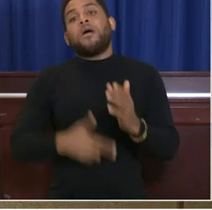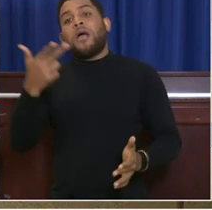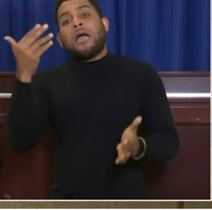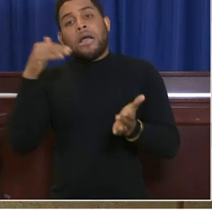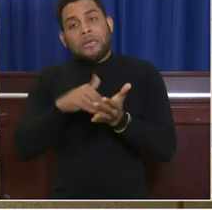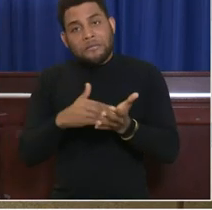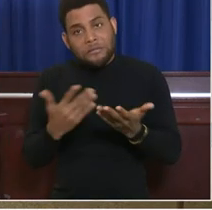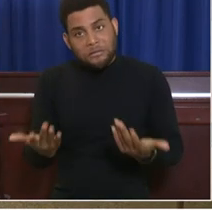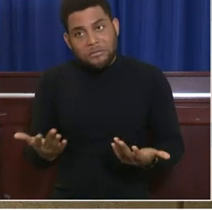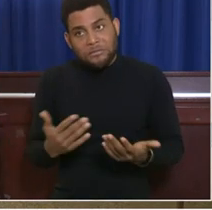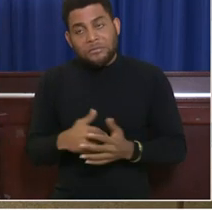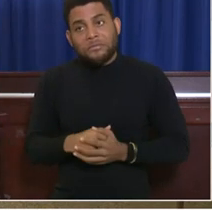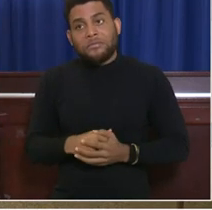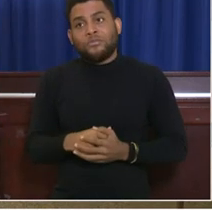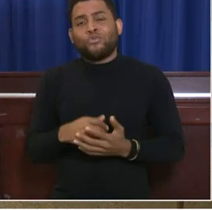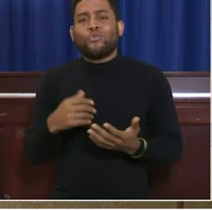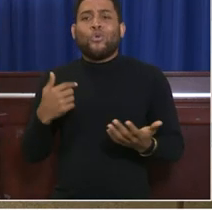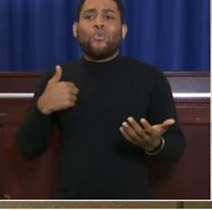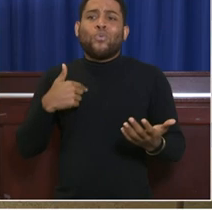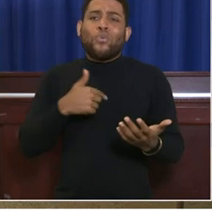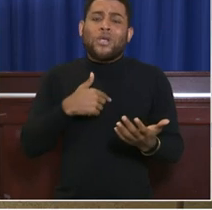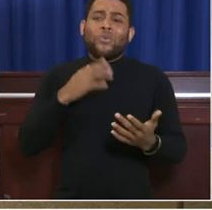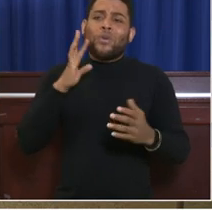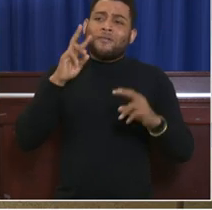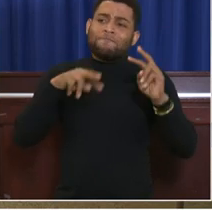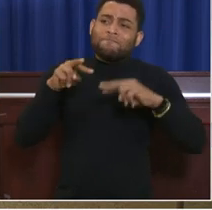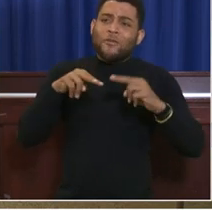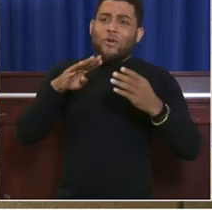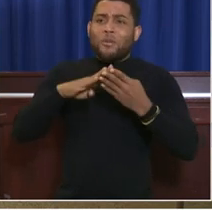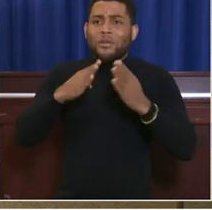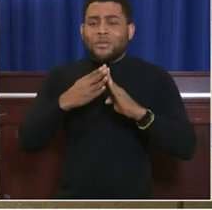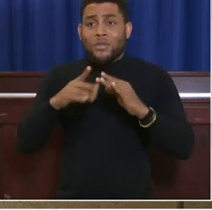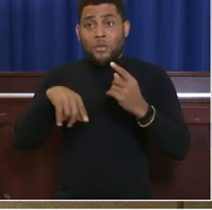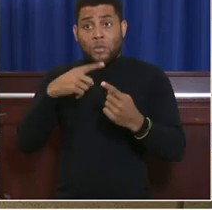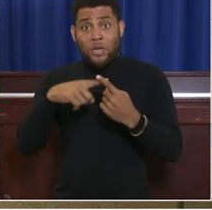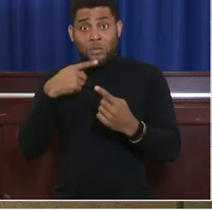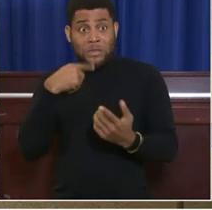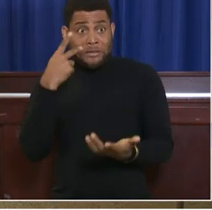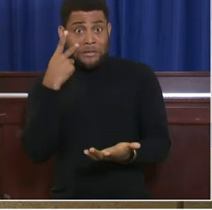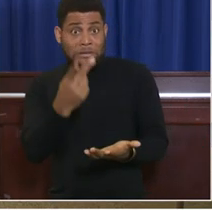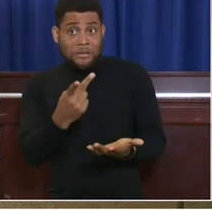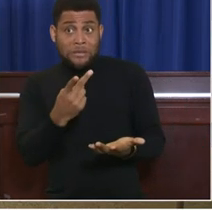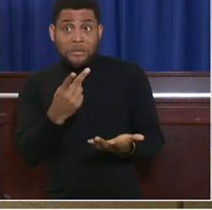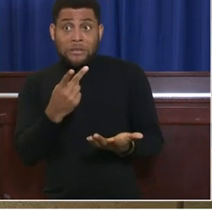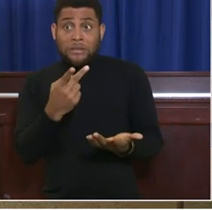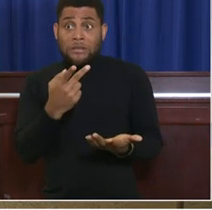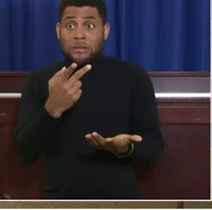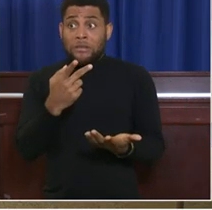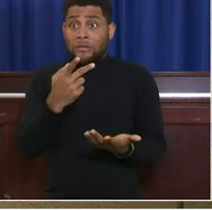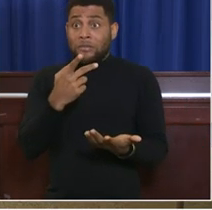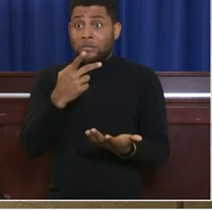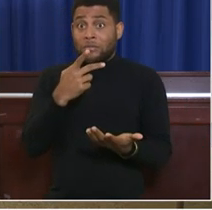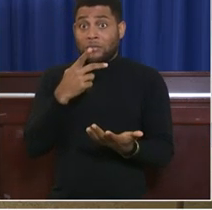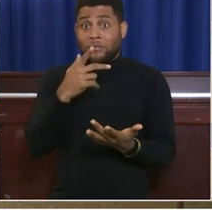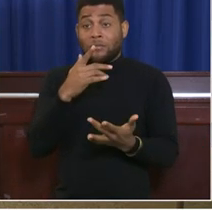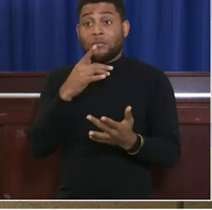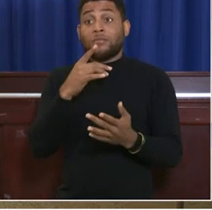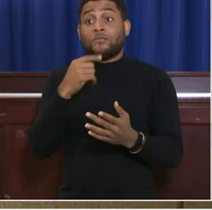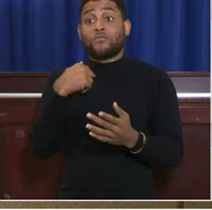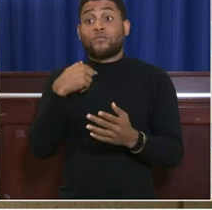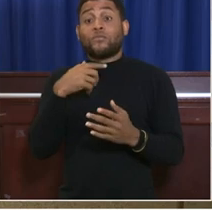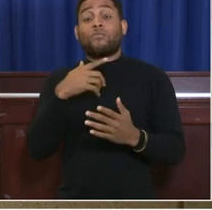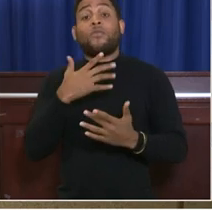community that they will agree when they are in public places to consent searches, to confirm that they are not in fact